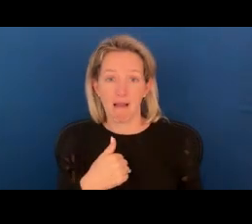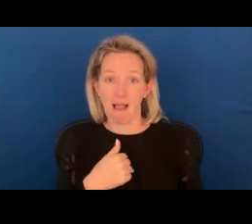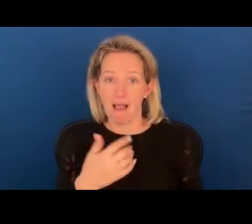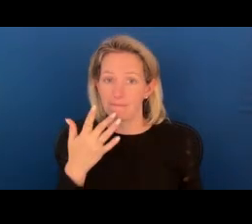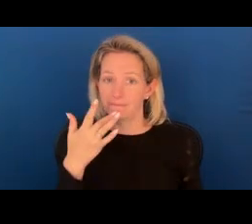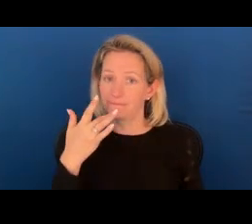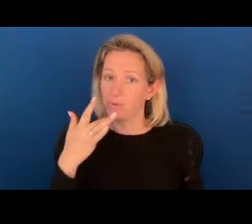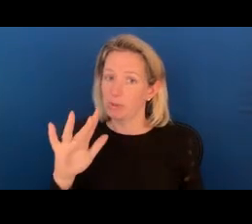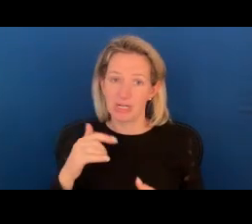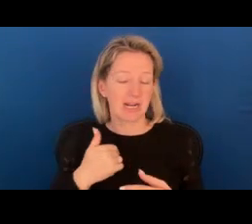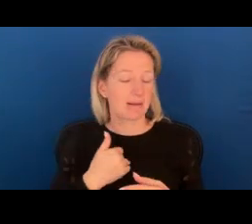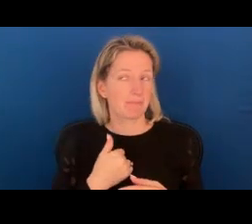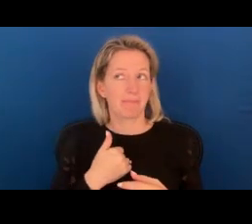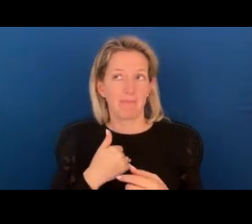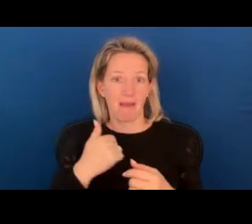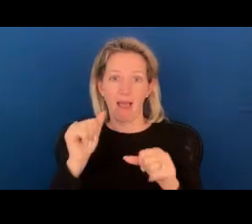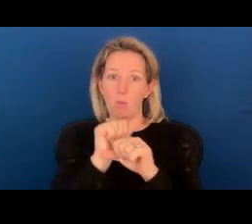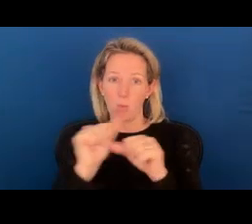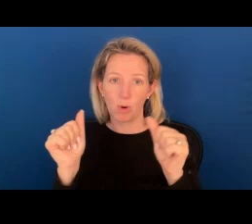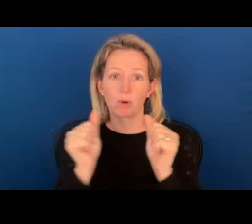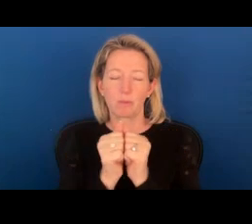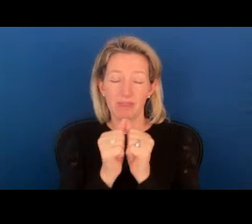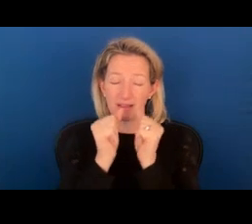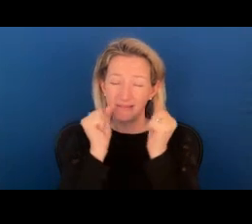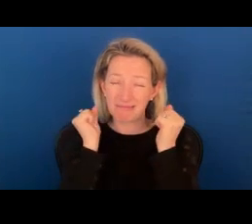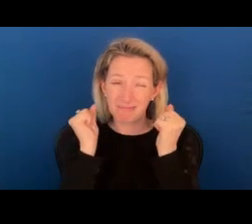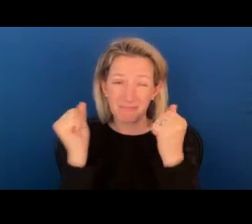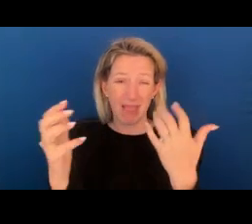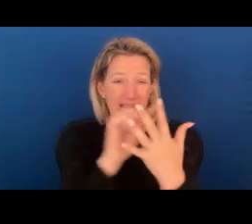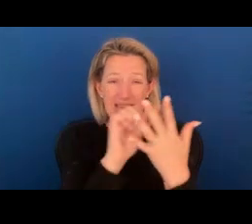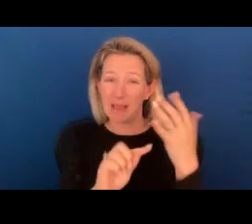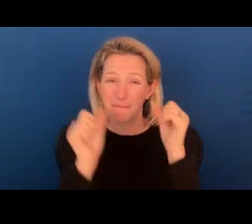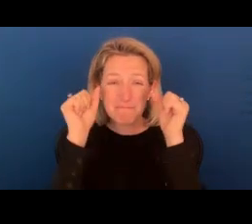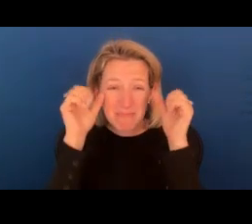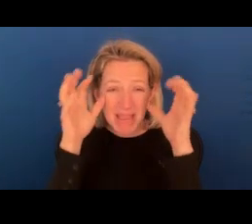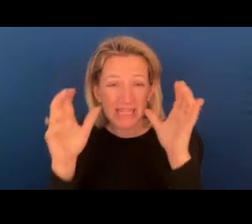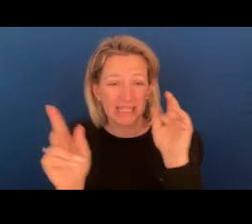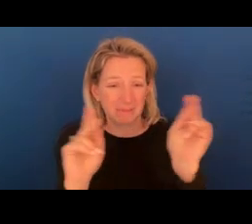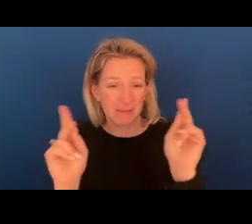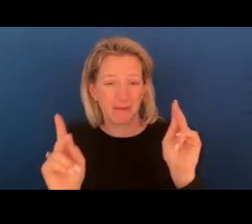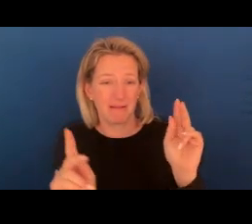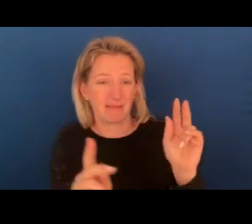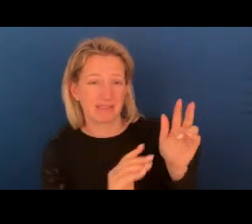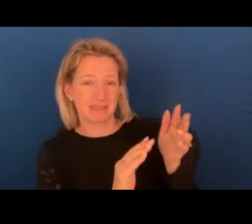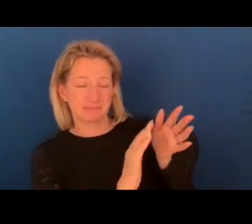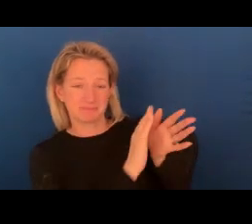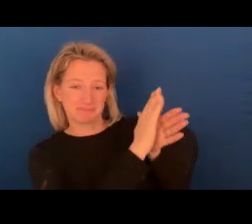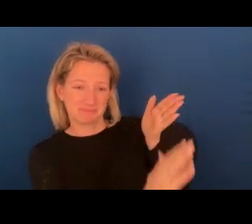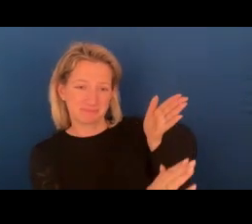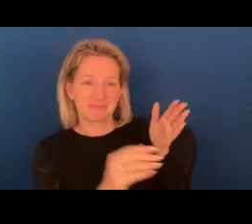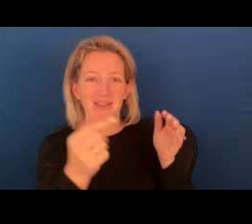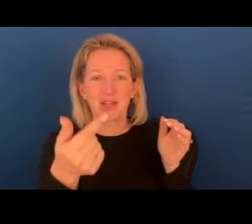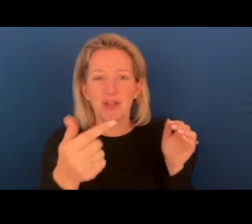I work with a lot of really amazing folks. The Grassroots Garbage Gang, it's the only gang I've ever been a member